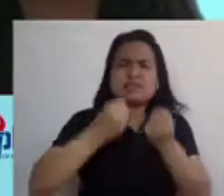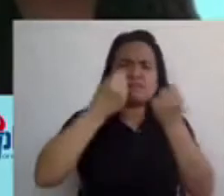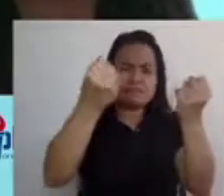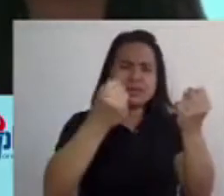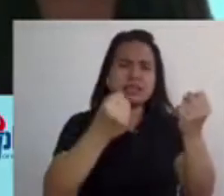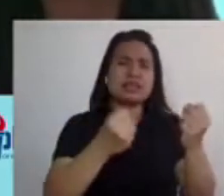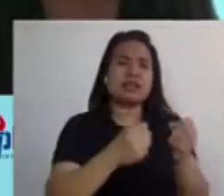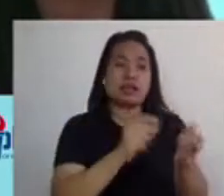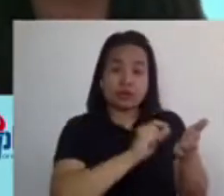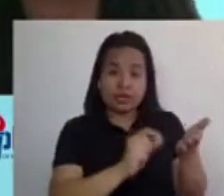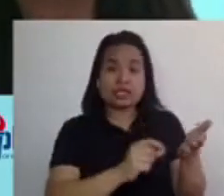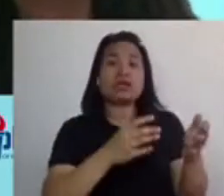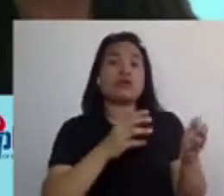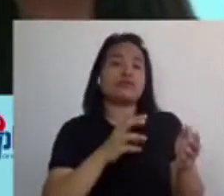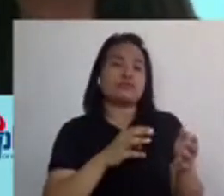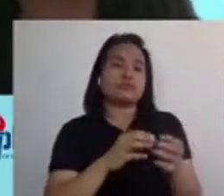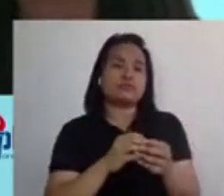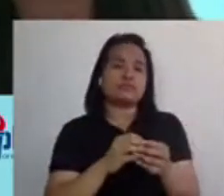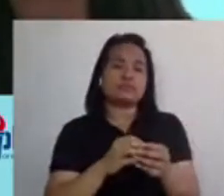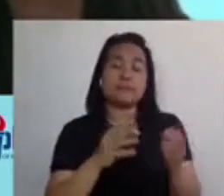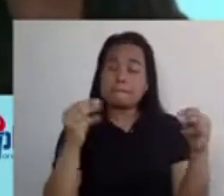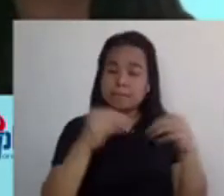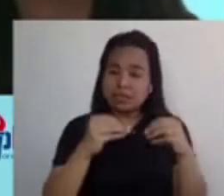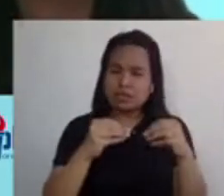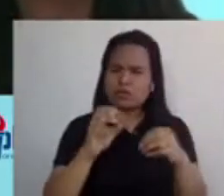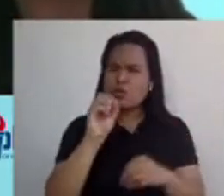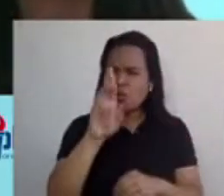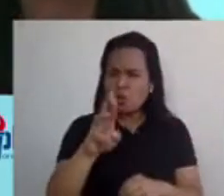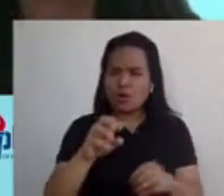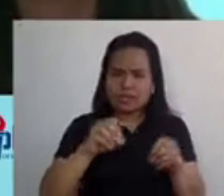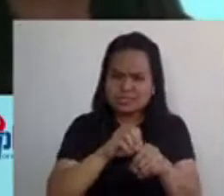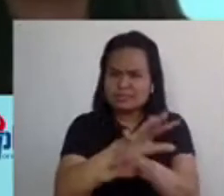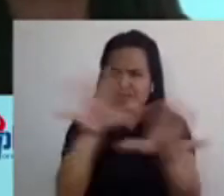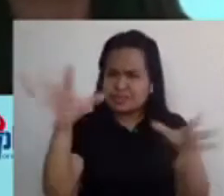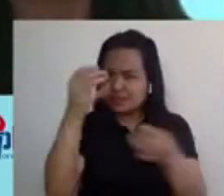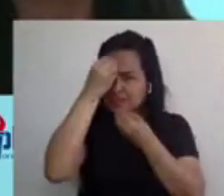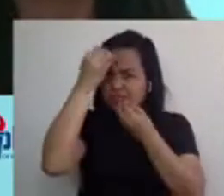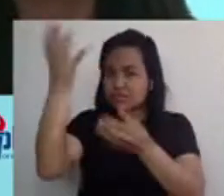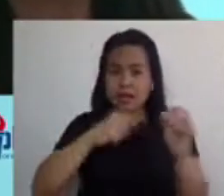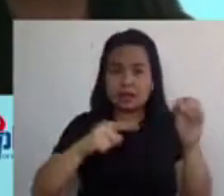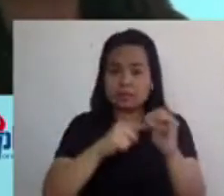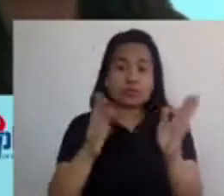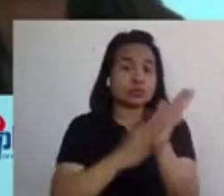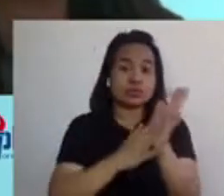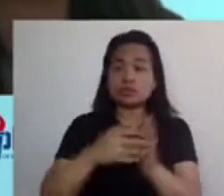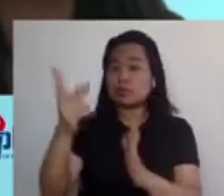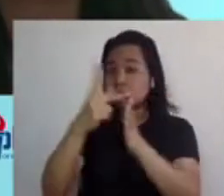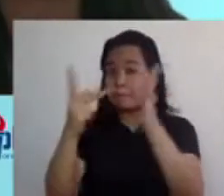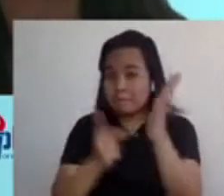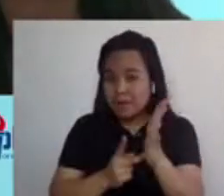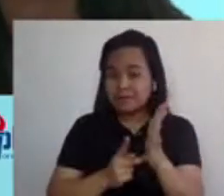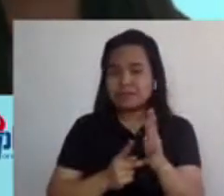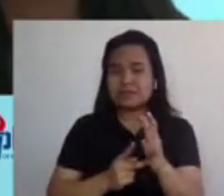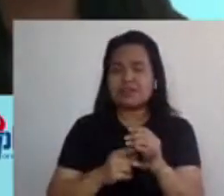the information on the implementation of the school policies, that is equivalent to a satisfactory rating. And